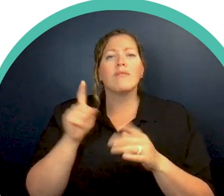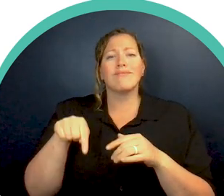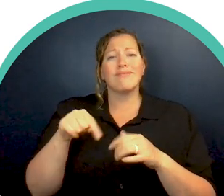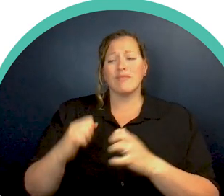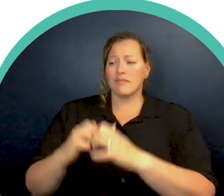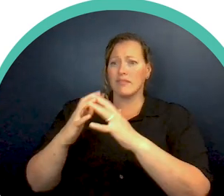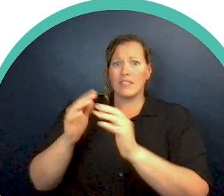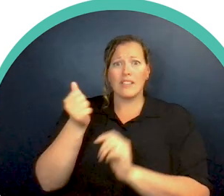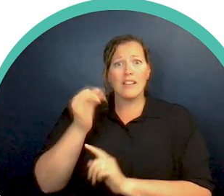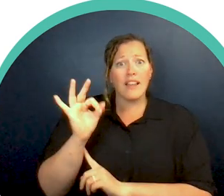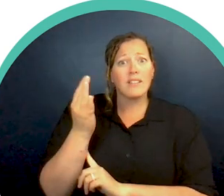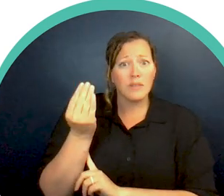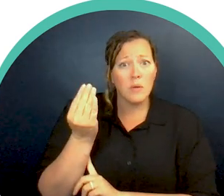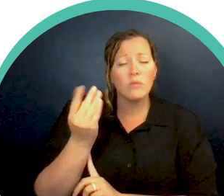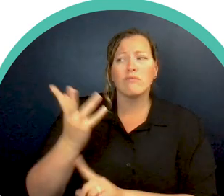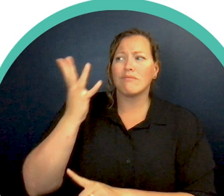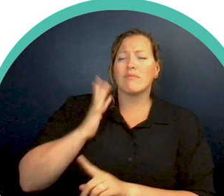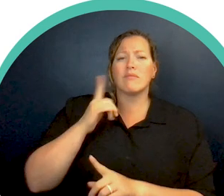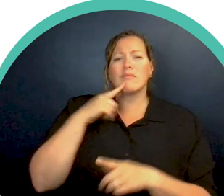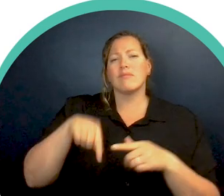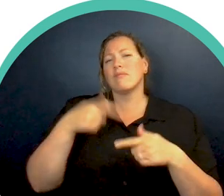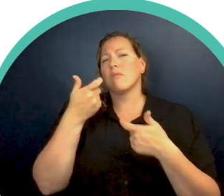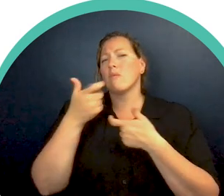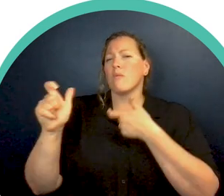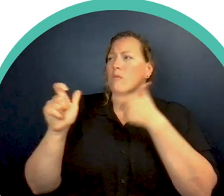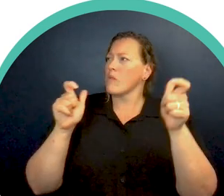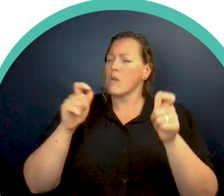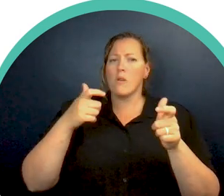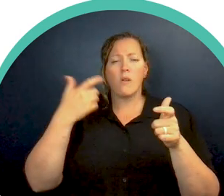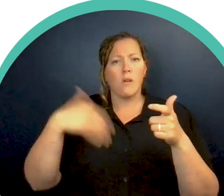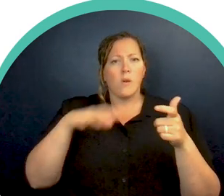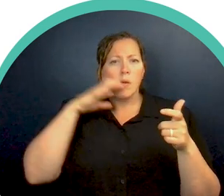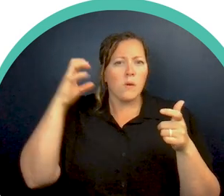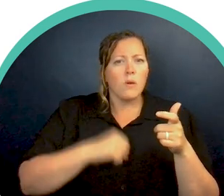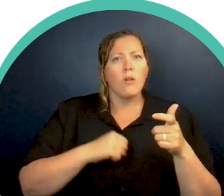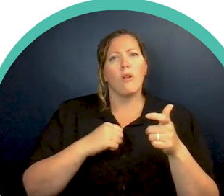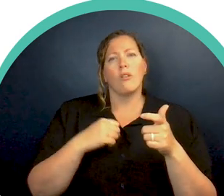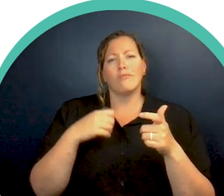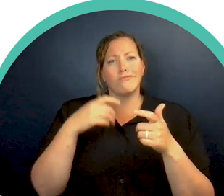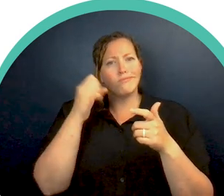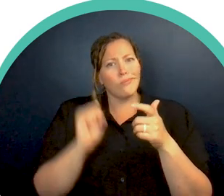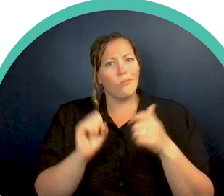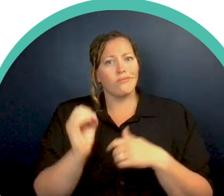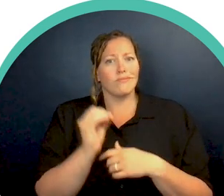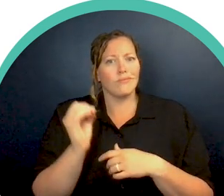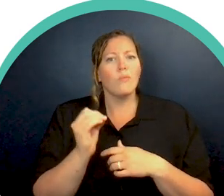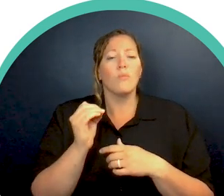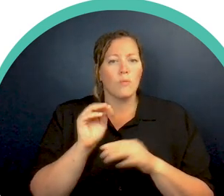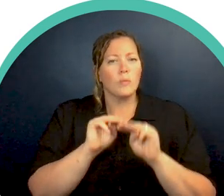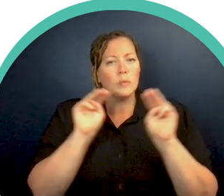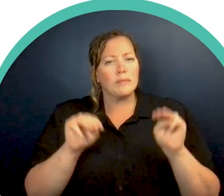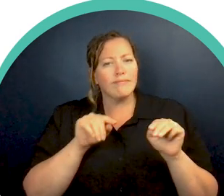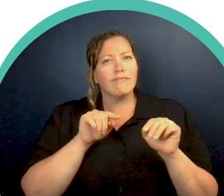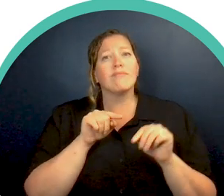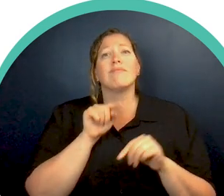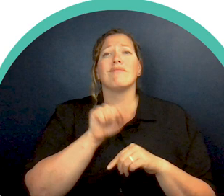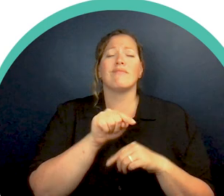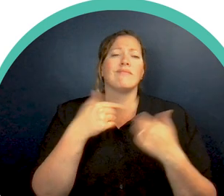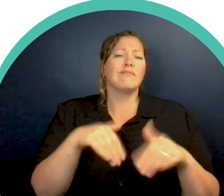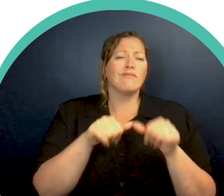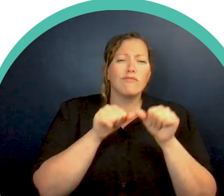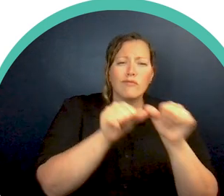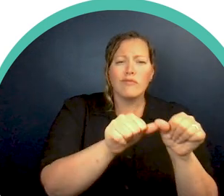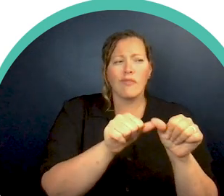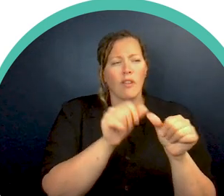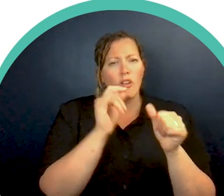in 1914, the Art Gallery of Hamilton is the oldest and largest art museum in southern Ontario, with a permanent collection that